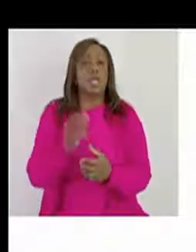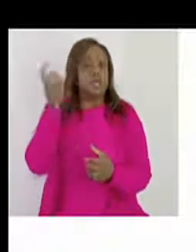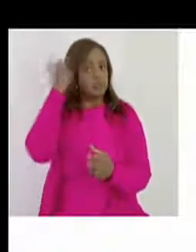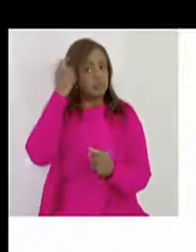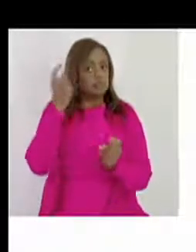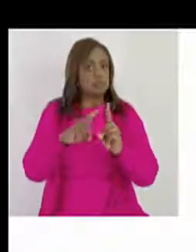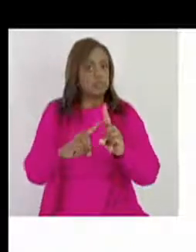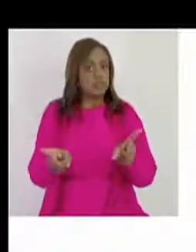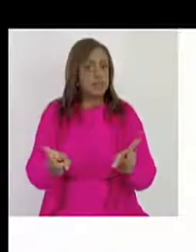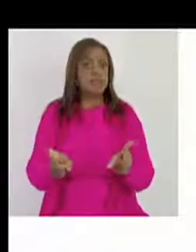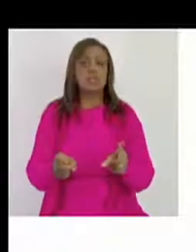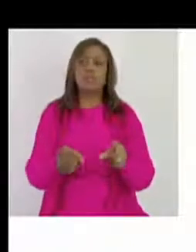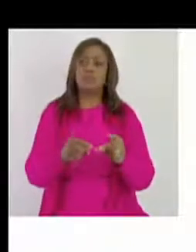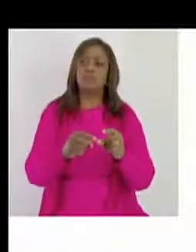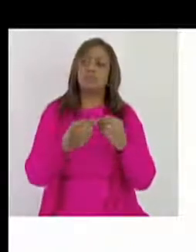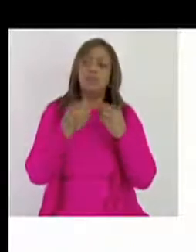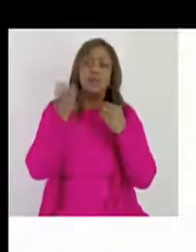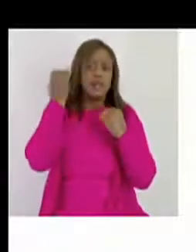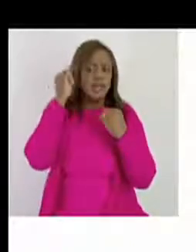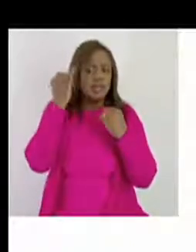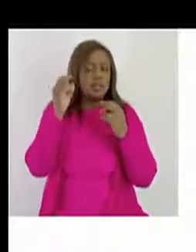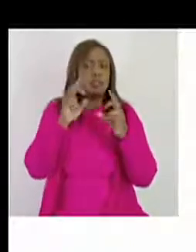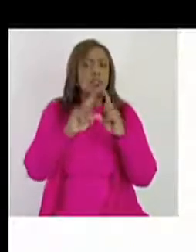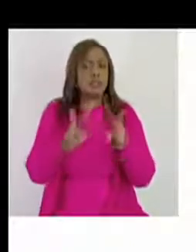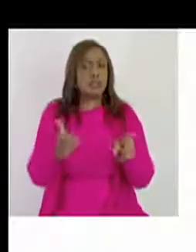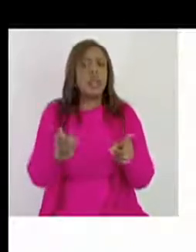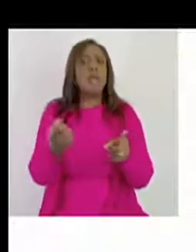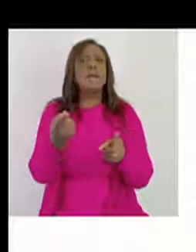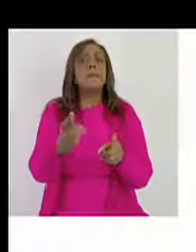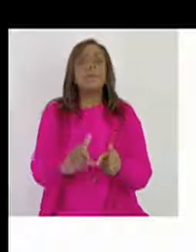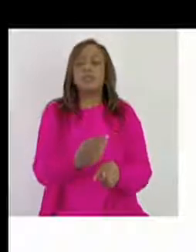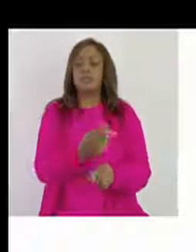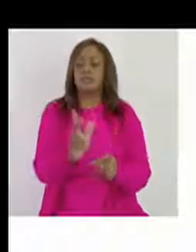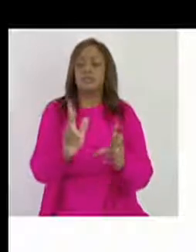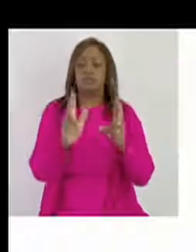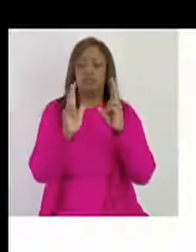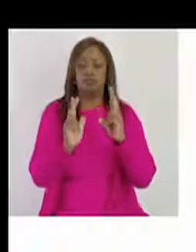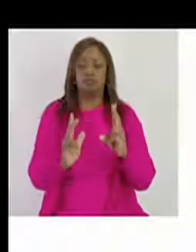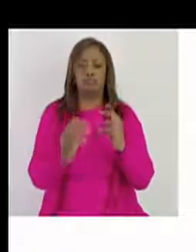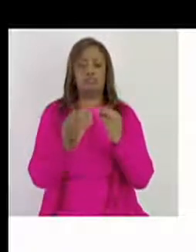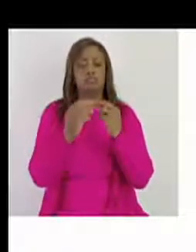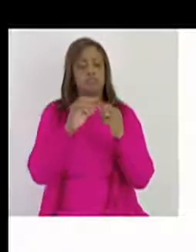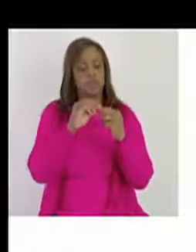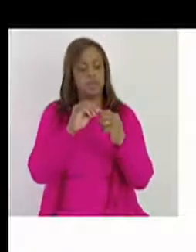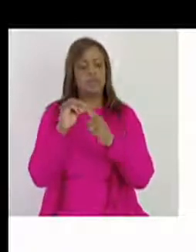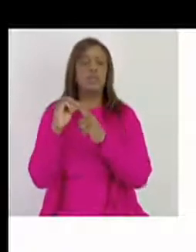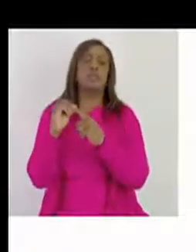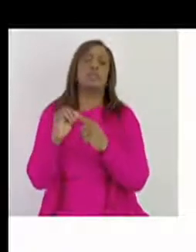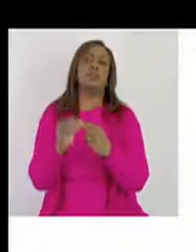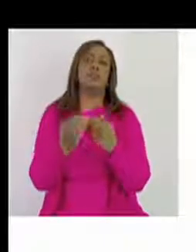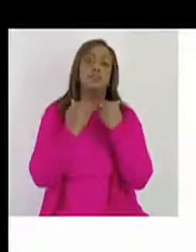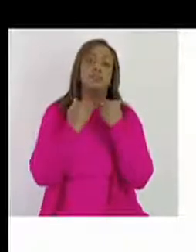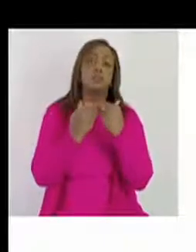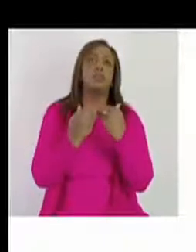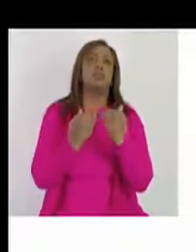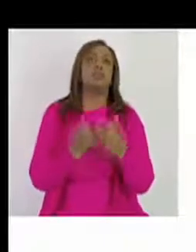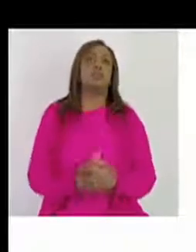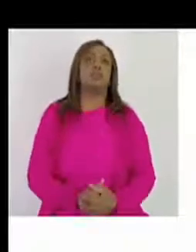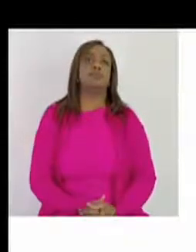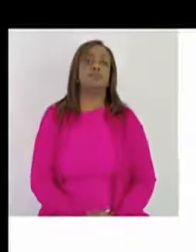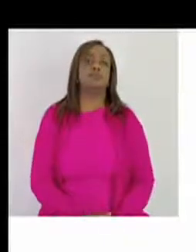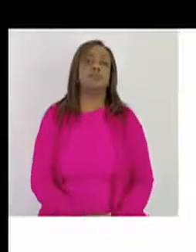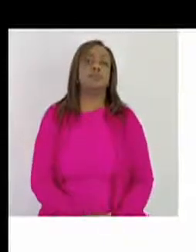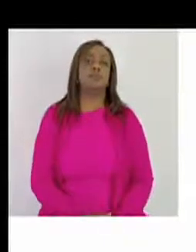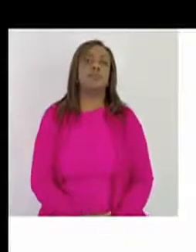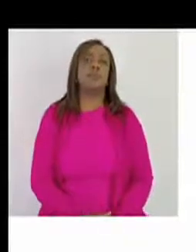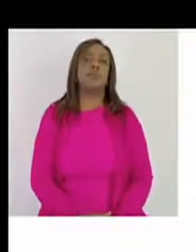and opinions, and there is no learner that is superior to the other learner, regardless of your race, your